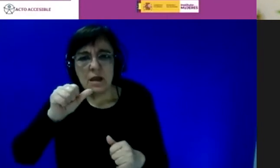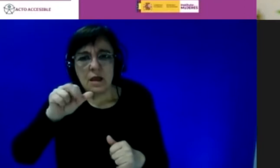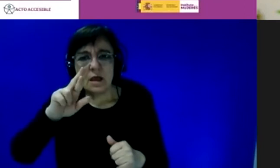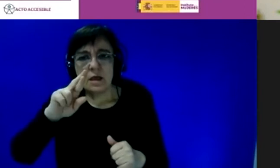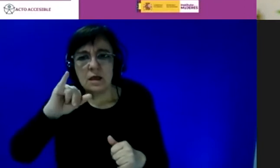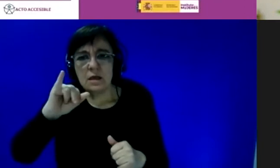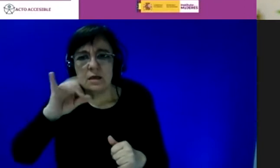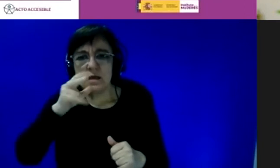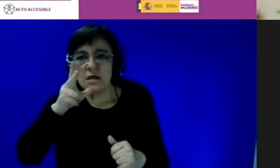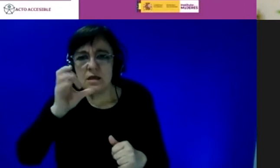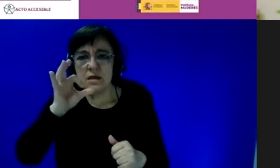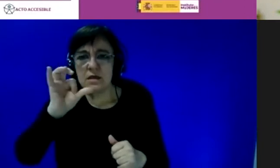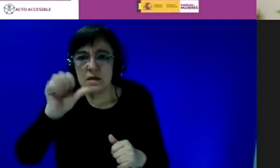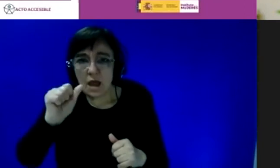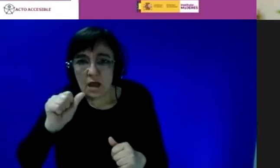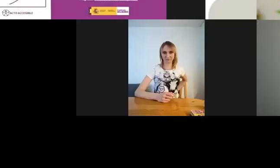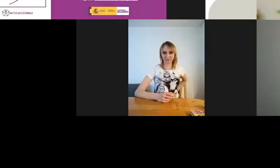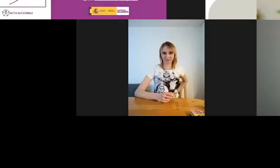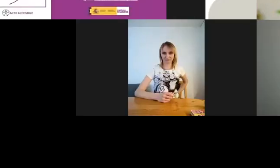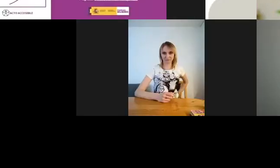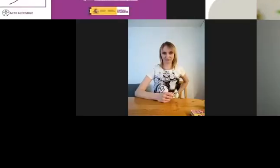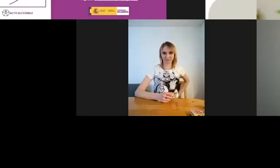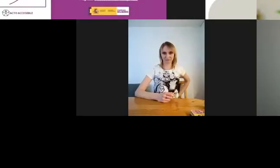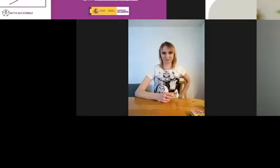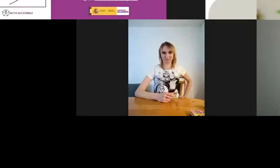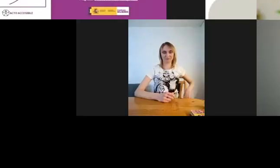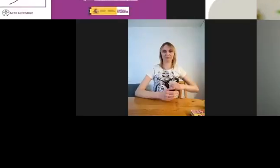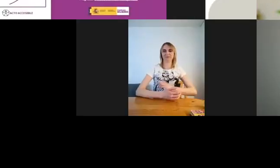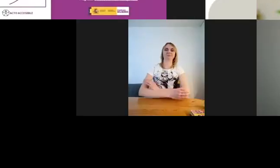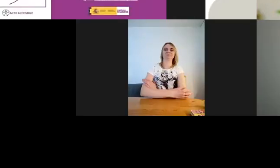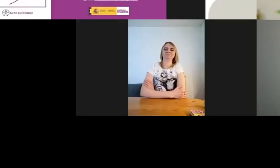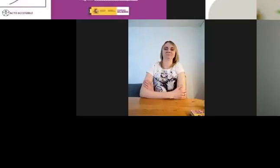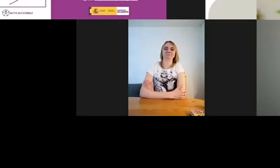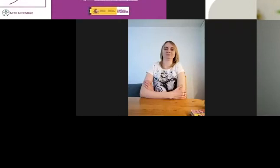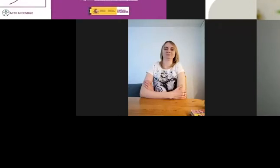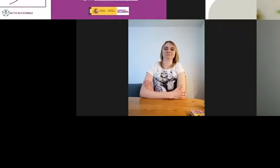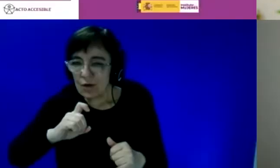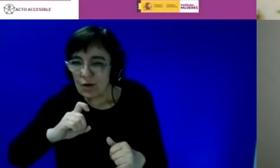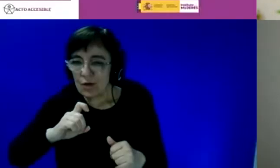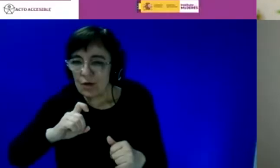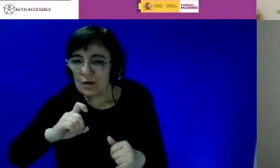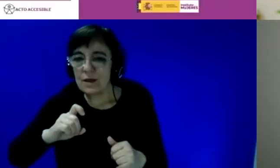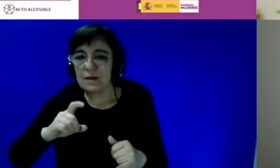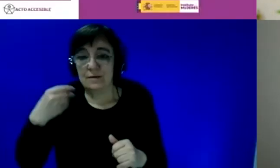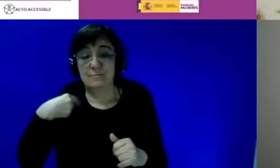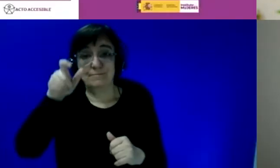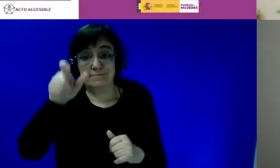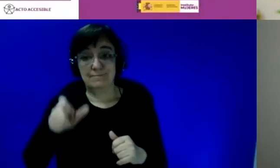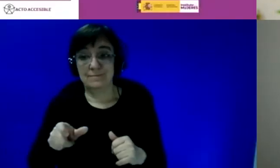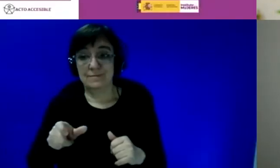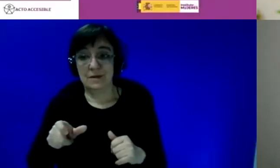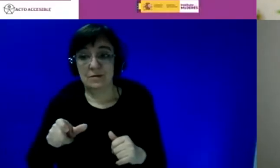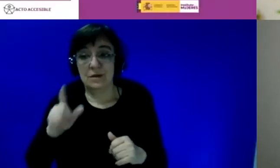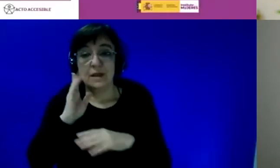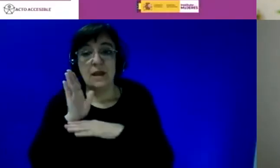Remember that yes. Larissa, hello. Yes, Larissa is representing the National Assembly